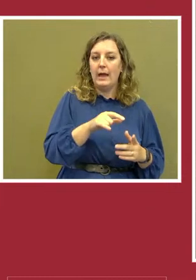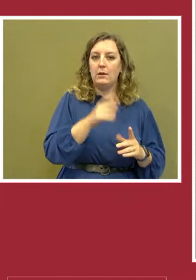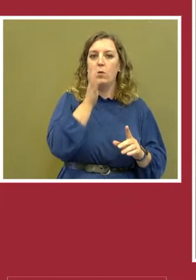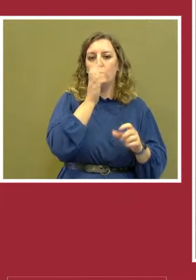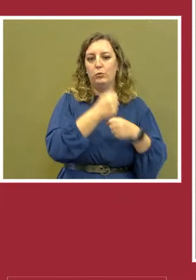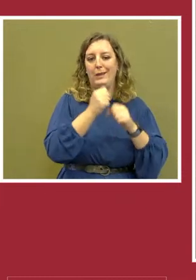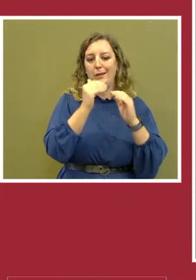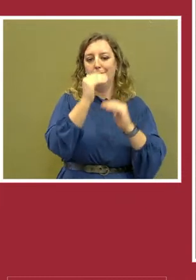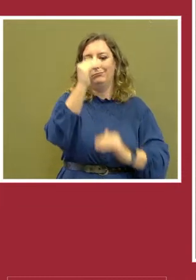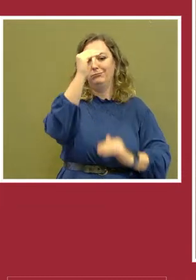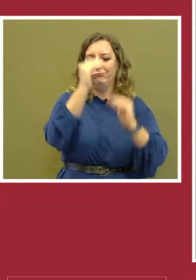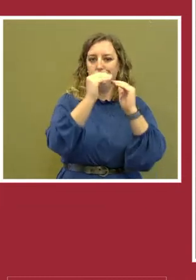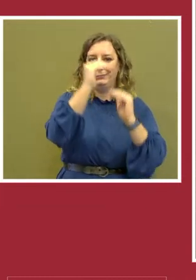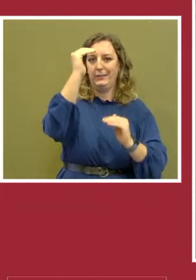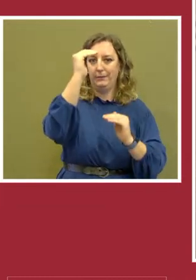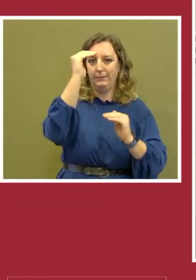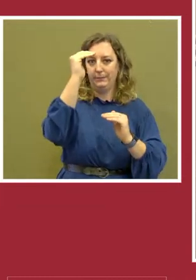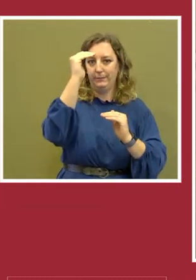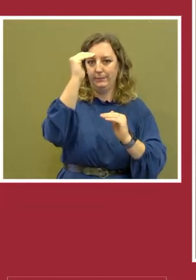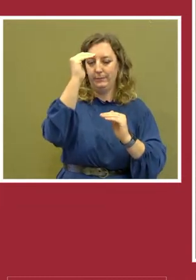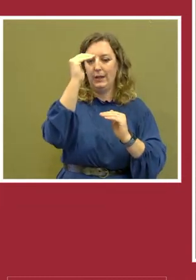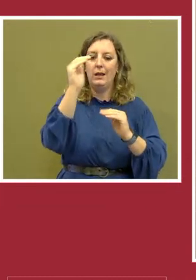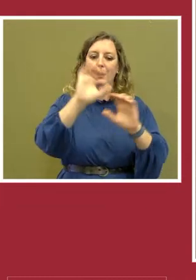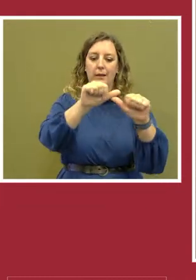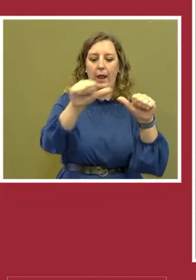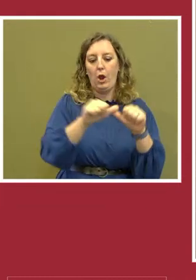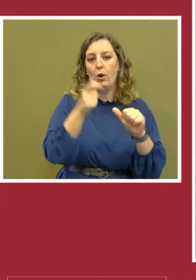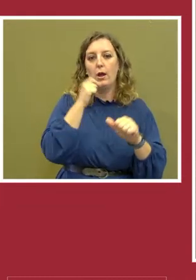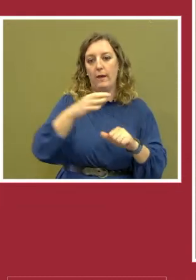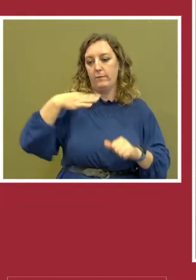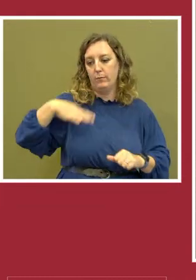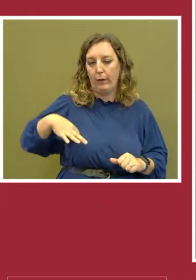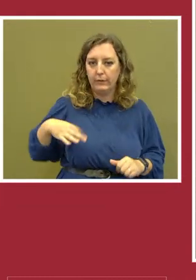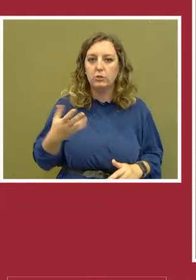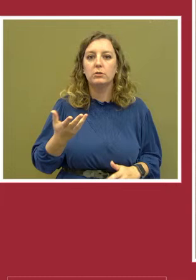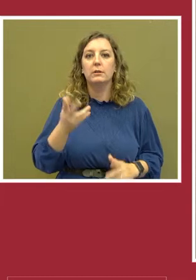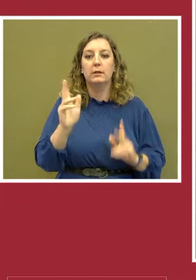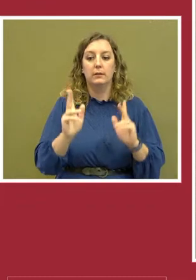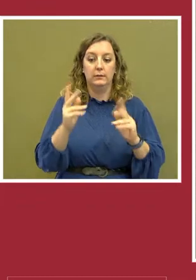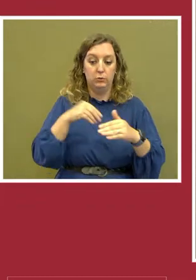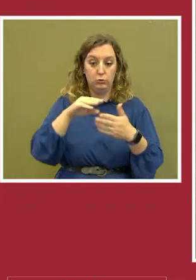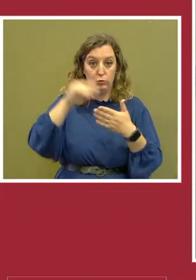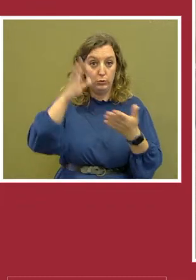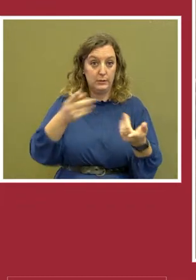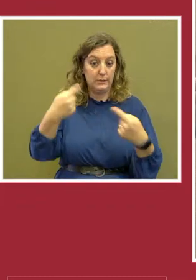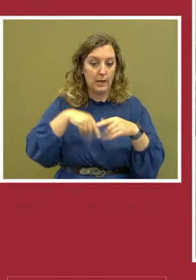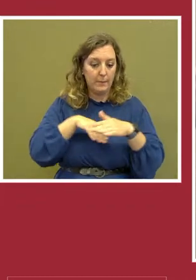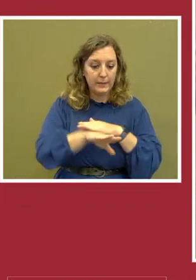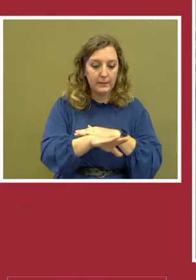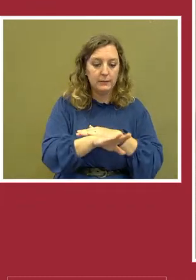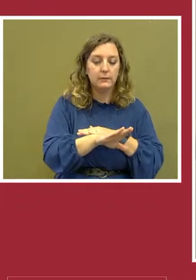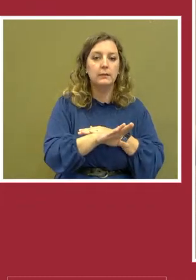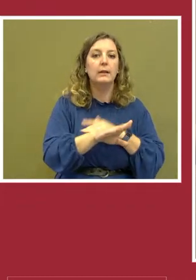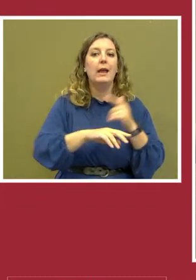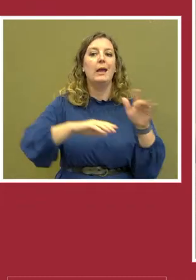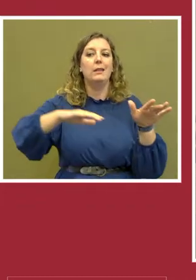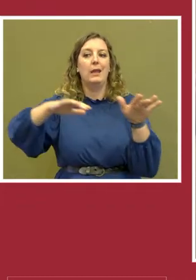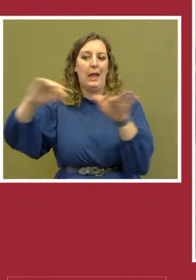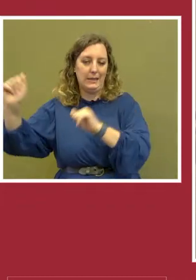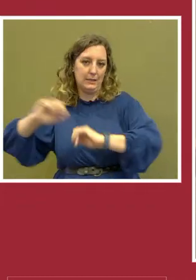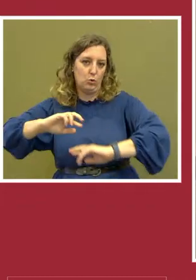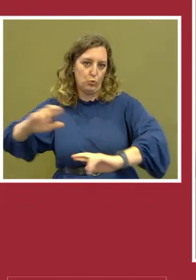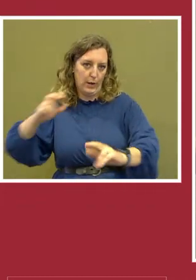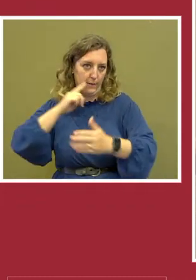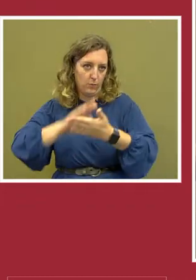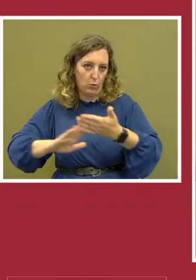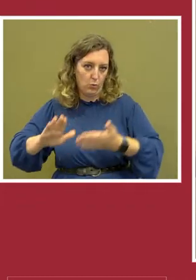tier, right? A domain of privilege. Students come in where they are and they exit ready for college. And